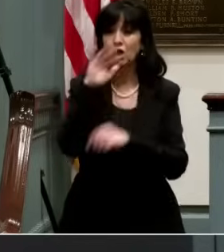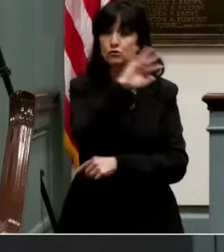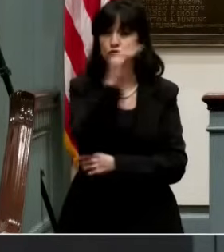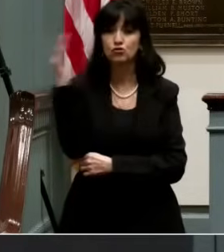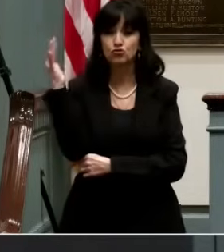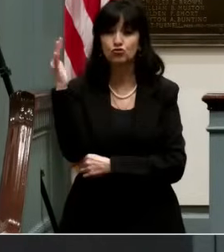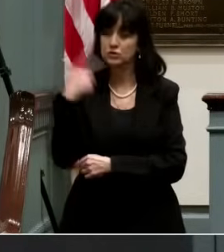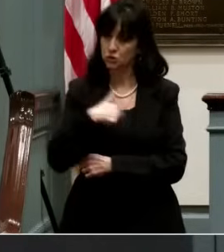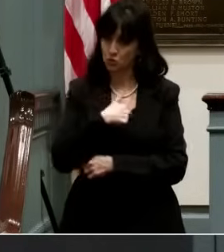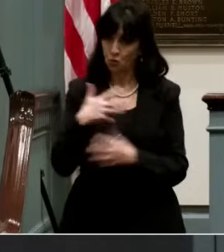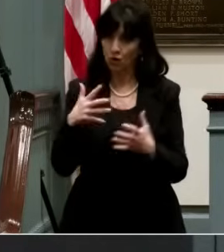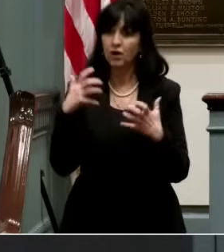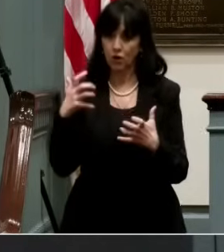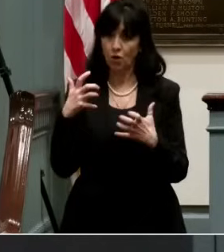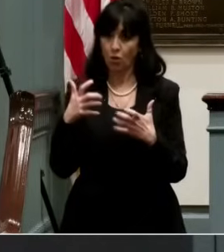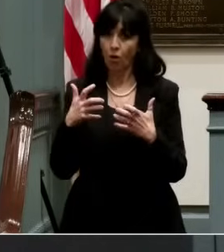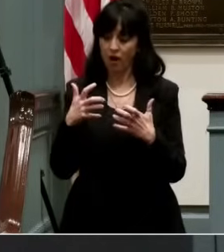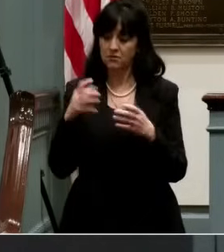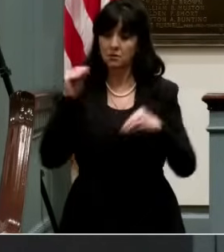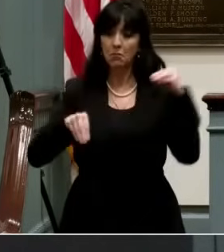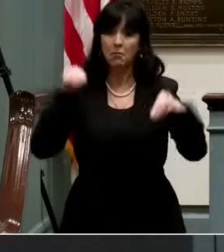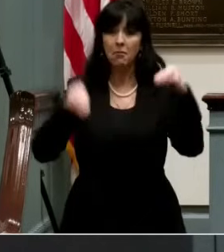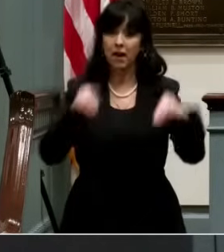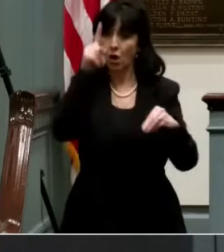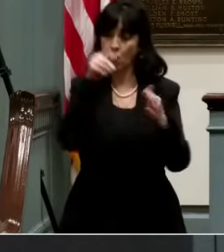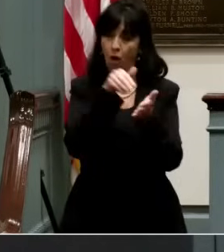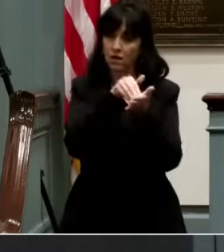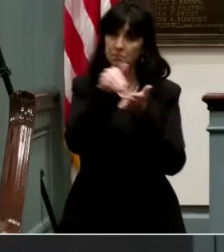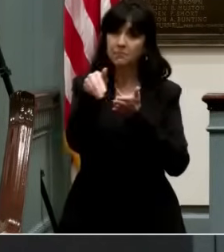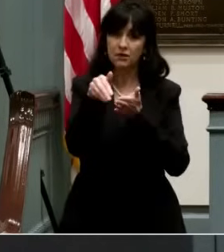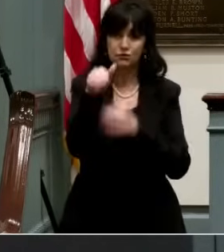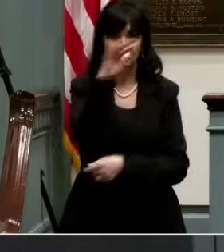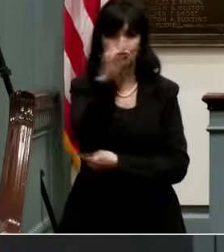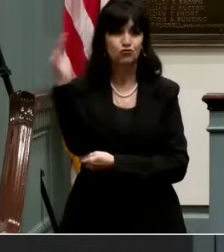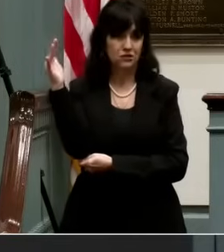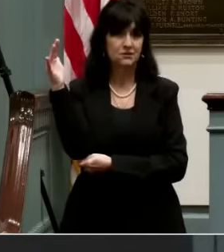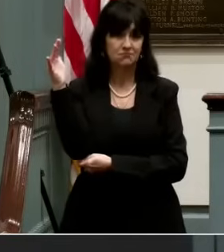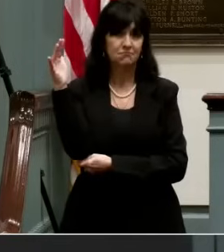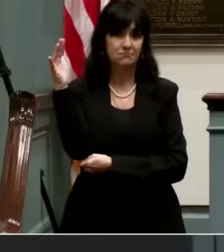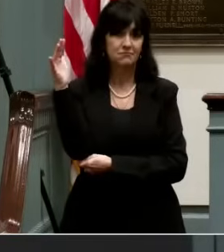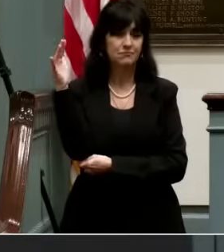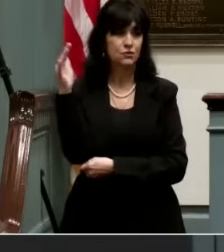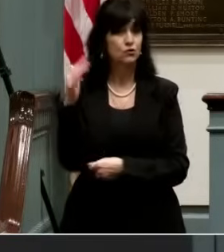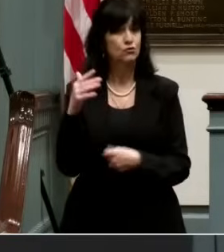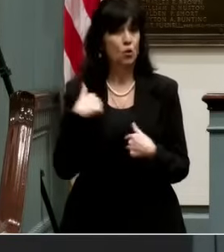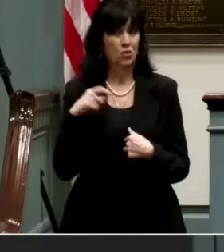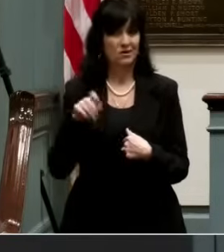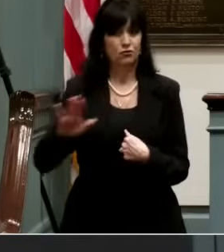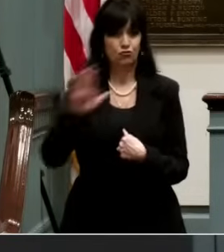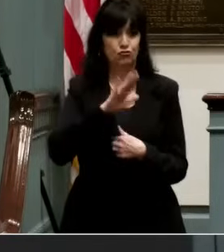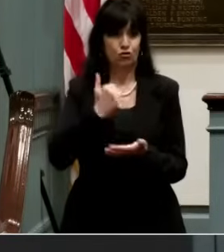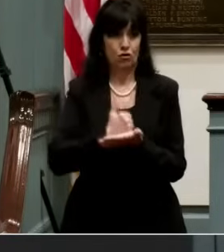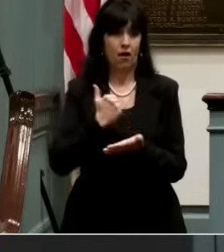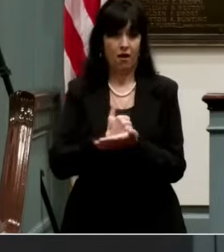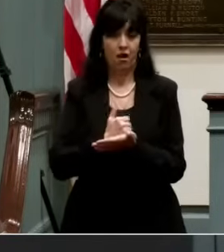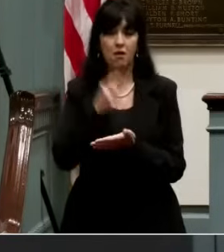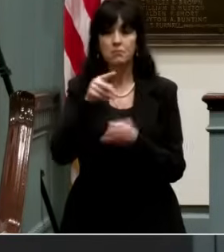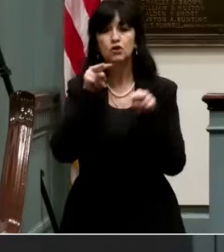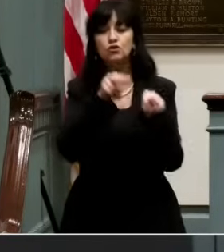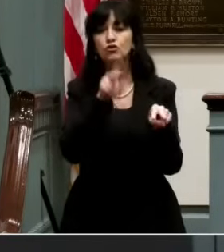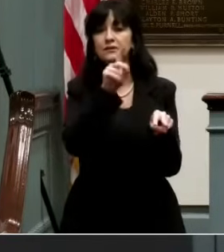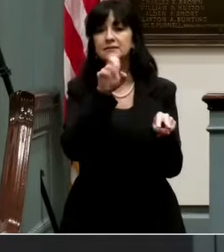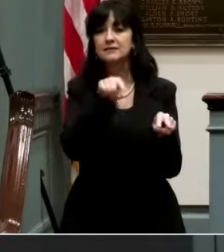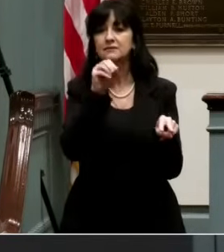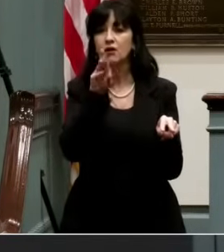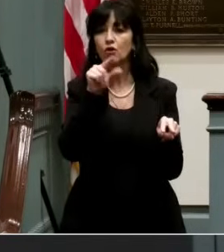long way to go to reach 1 million. And we need your help to reach that goal. So please join us and visit